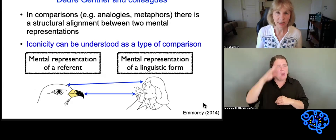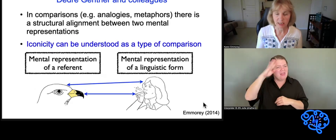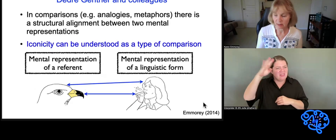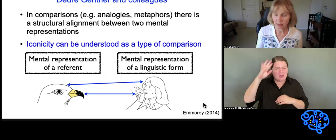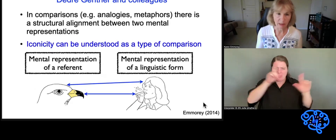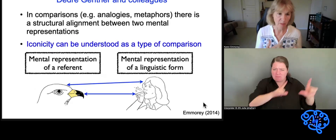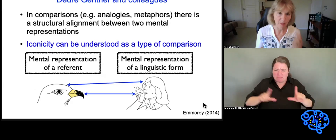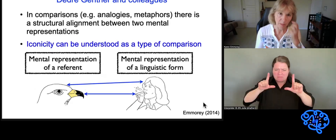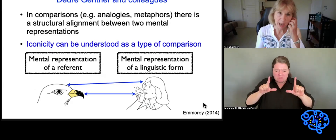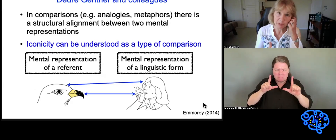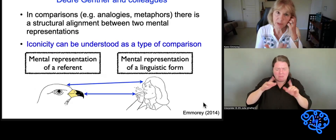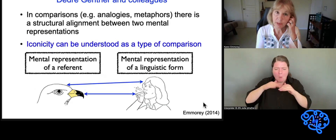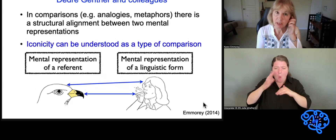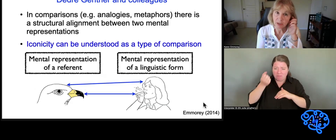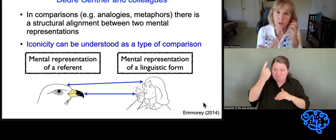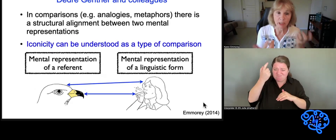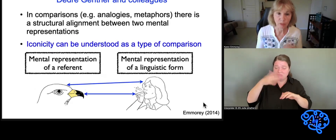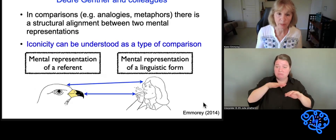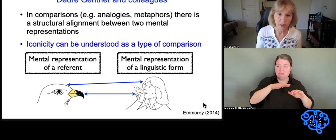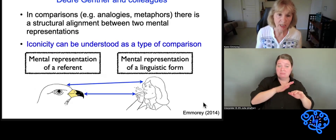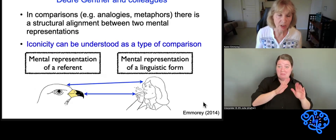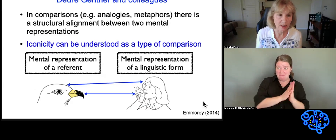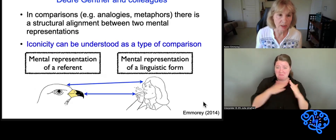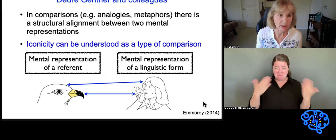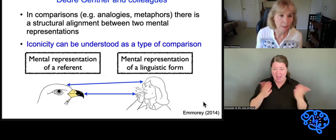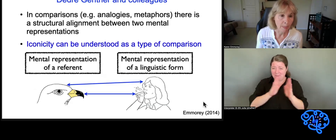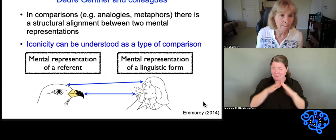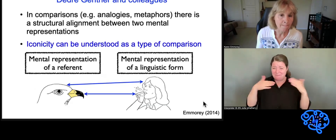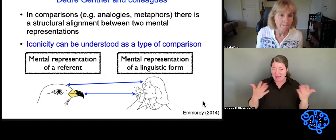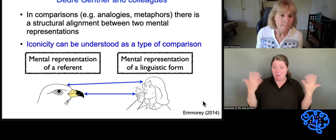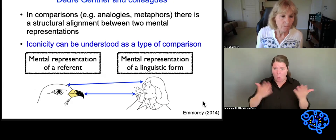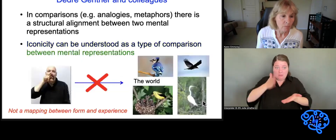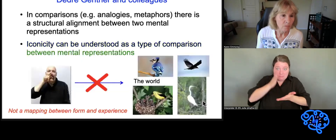information get mapped between the two mental representations.